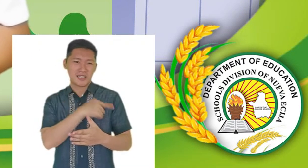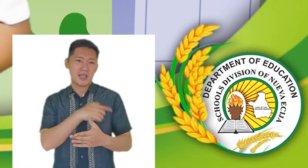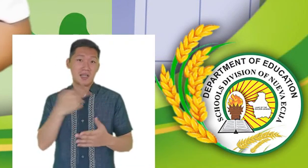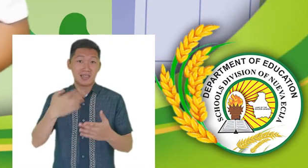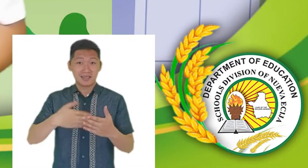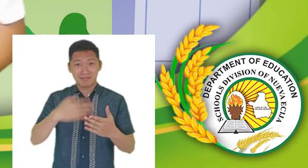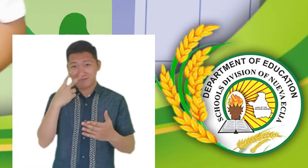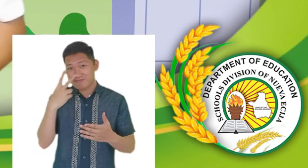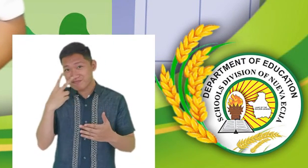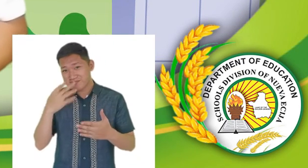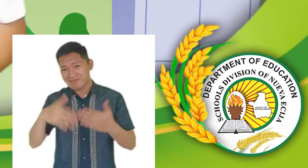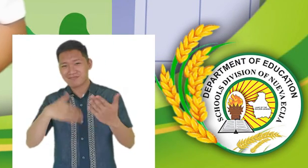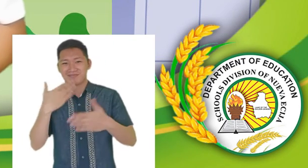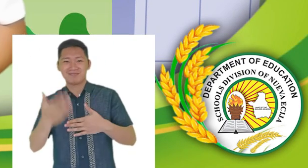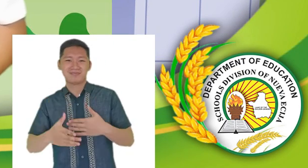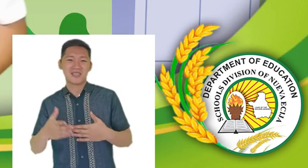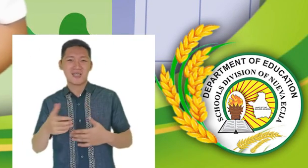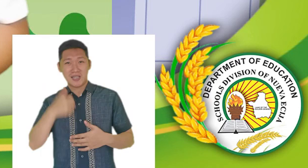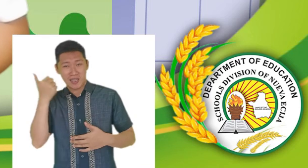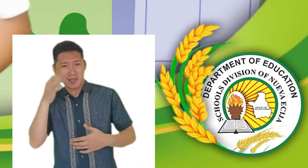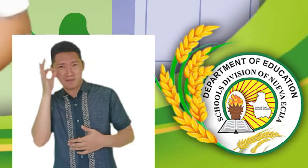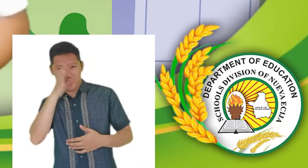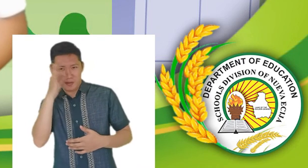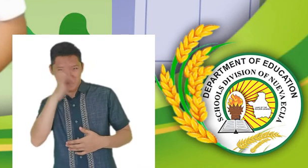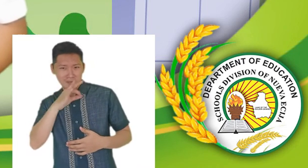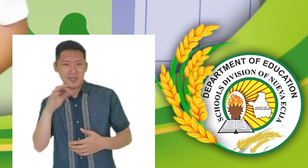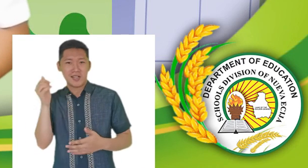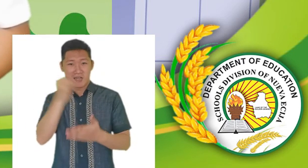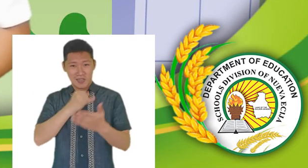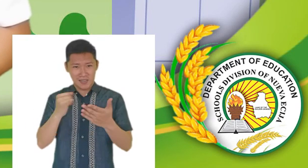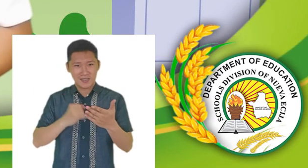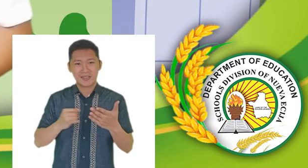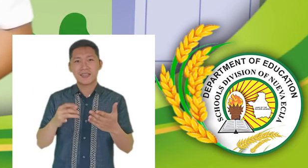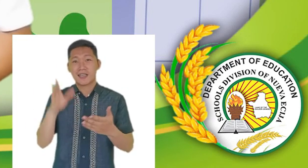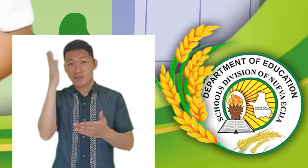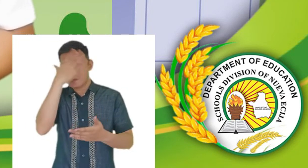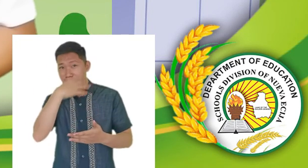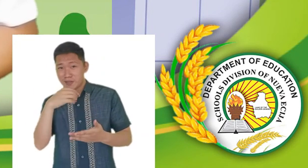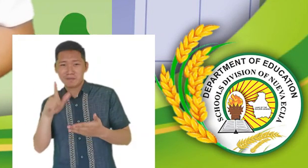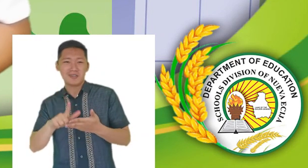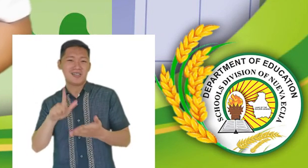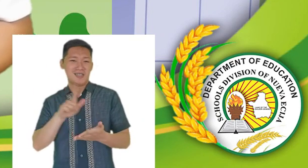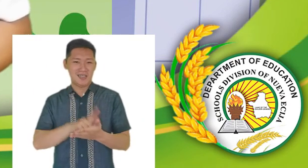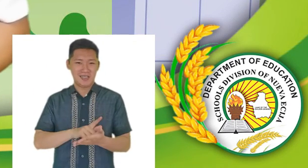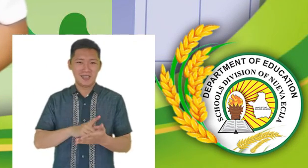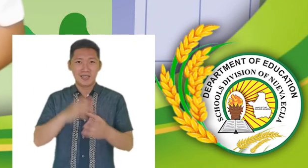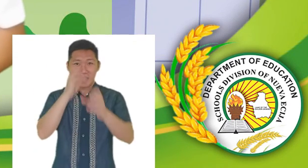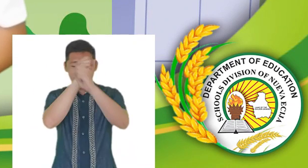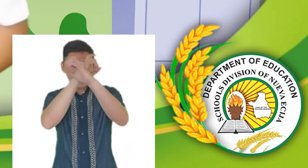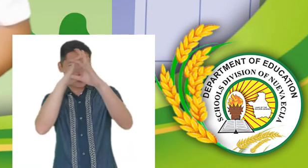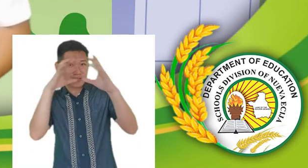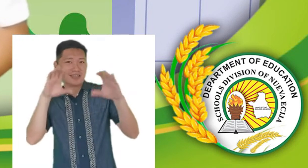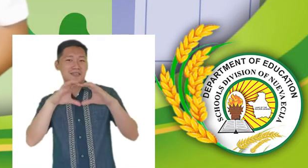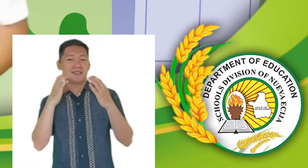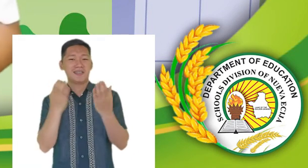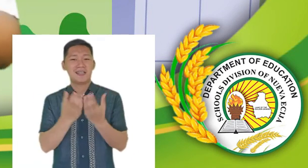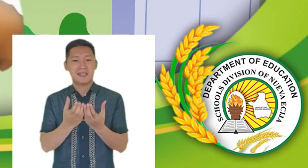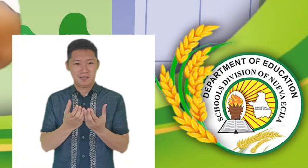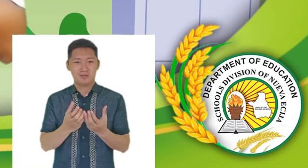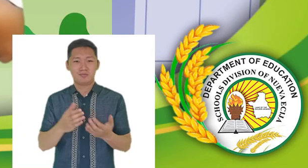next week for another fruitful episode in our fun-filled, artistic, and beautiful creative writing class.